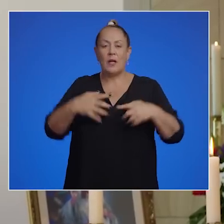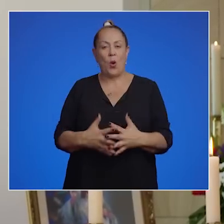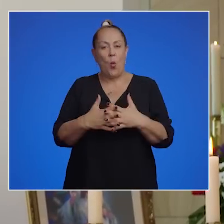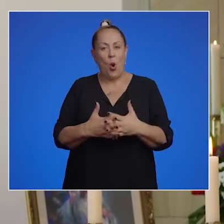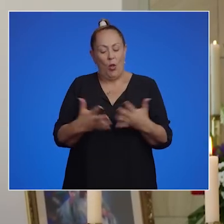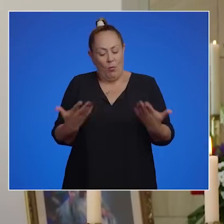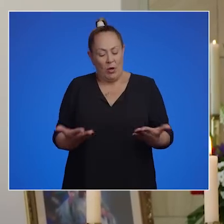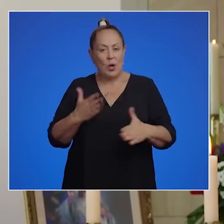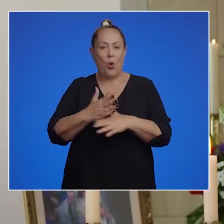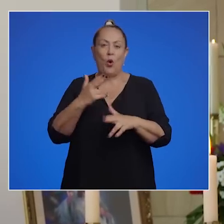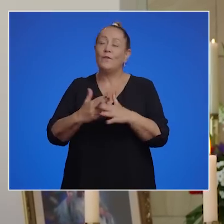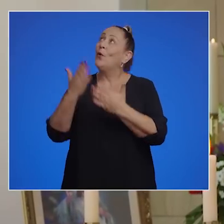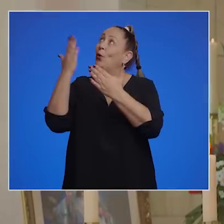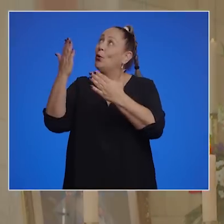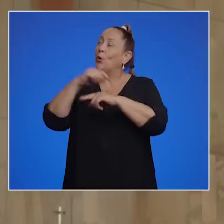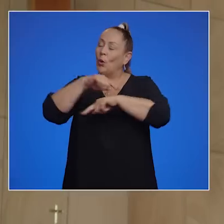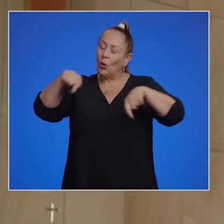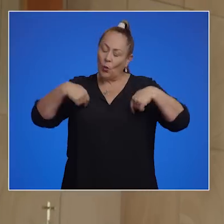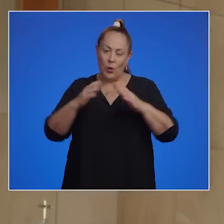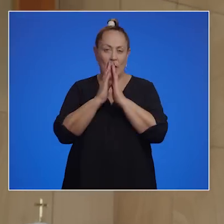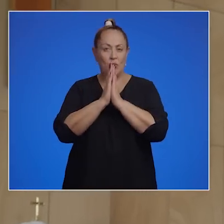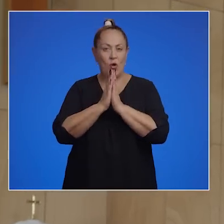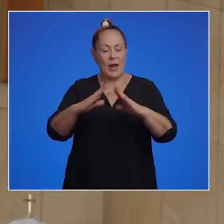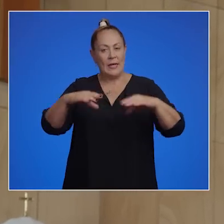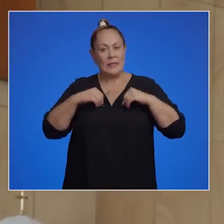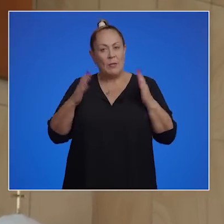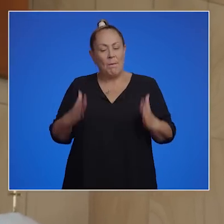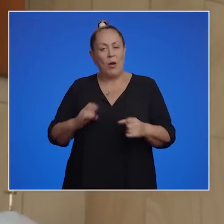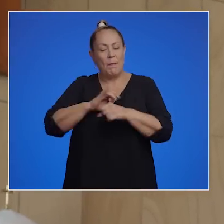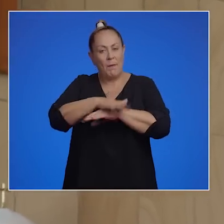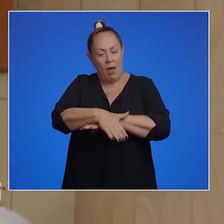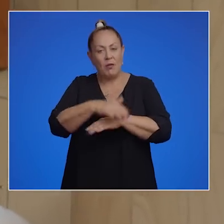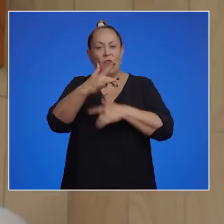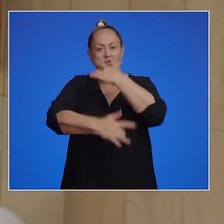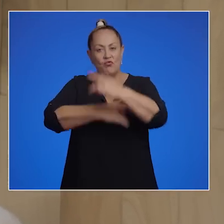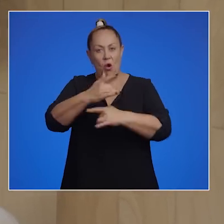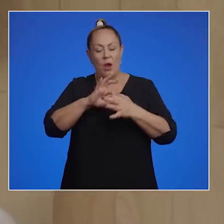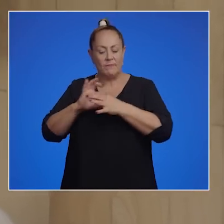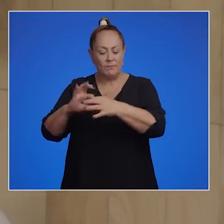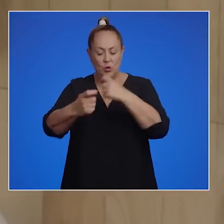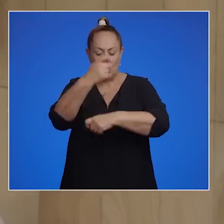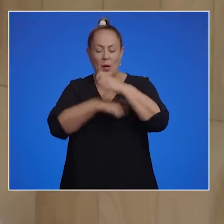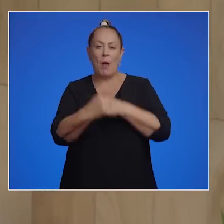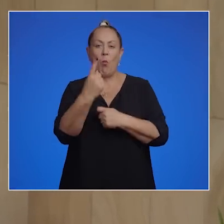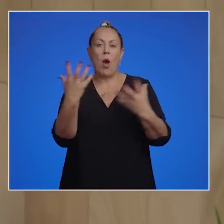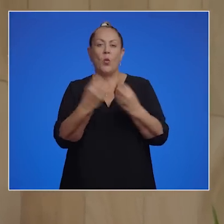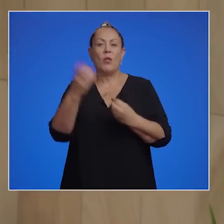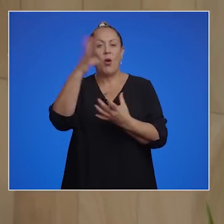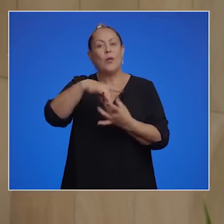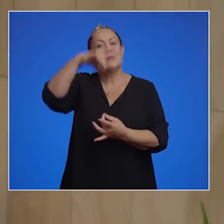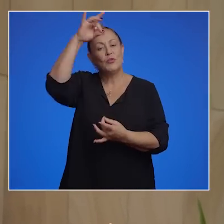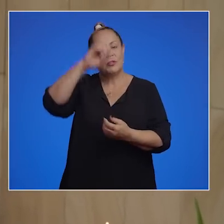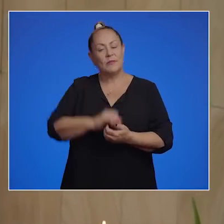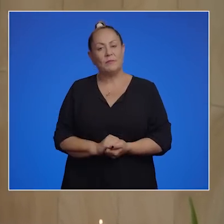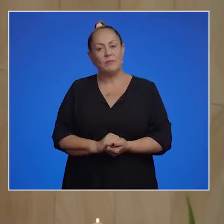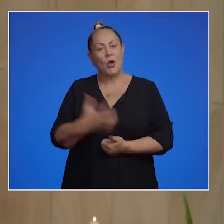be in your presence and minister to you. Humbly we pray that, partaking of the body and blood of Christ, we may be gathered into one by the Holy